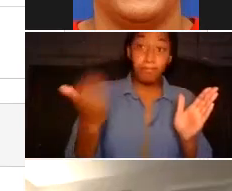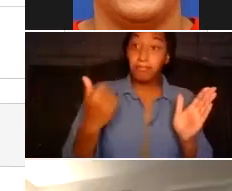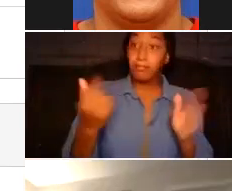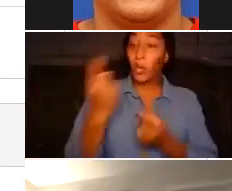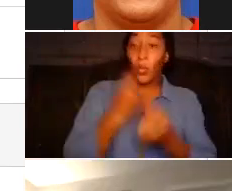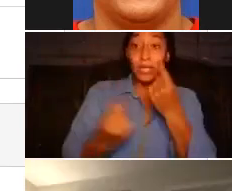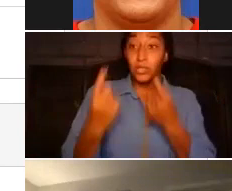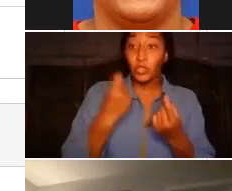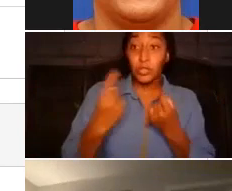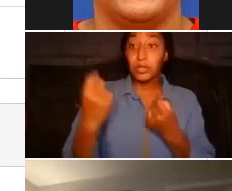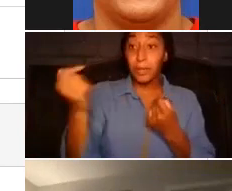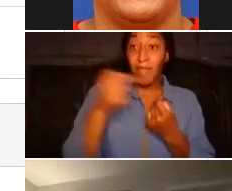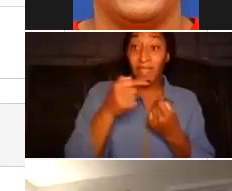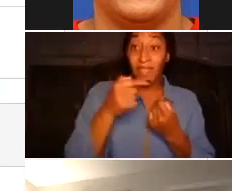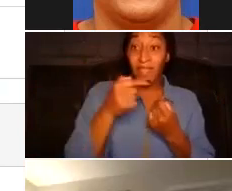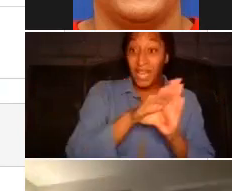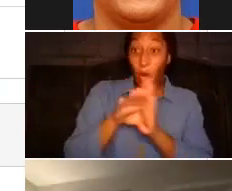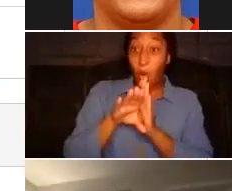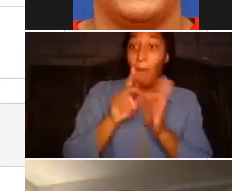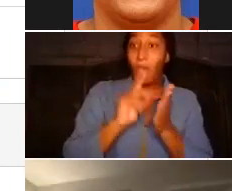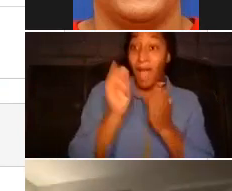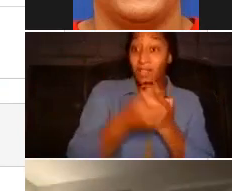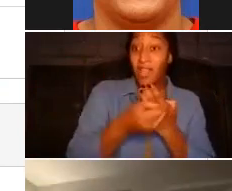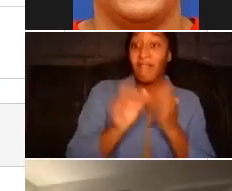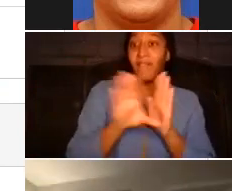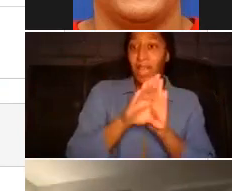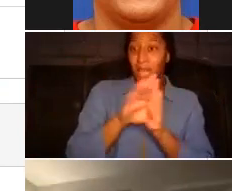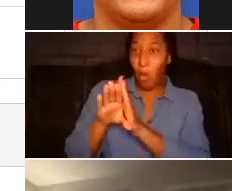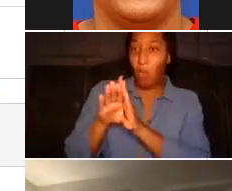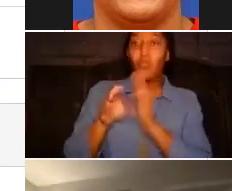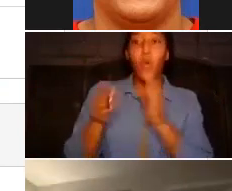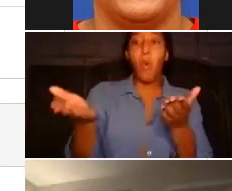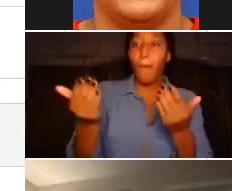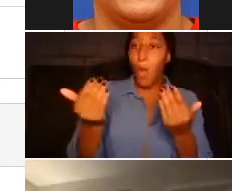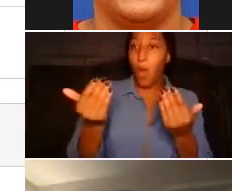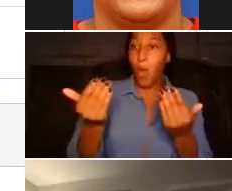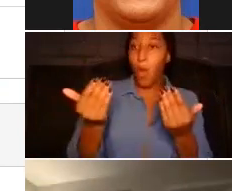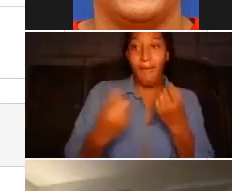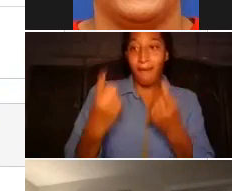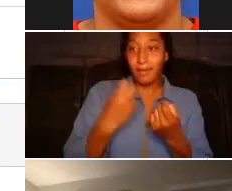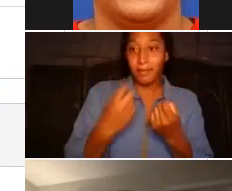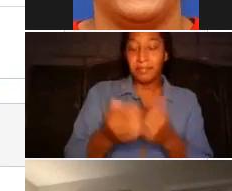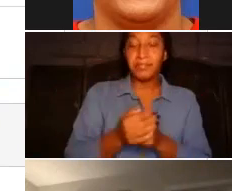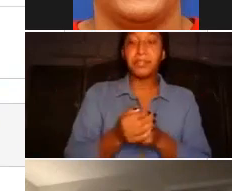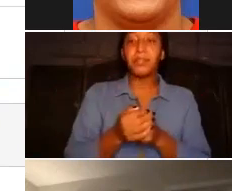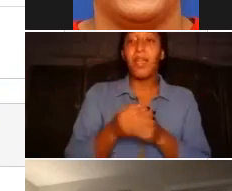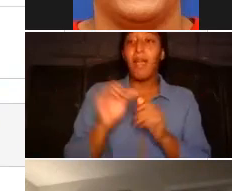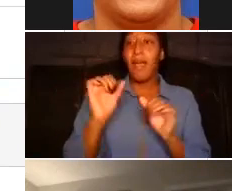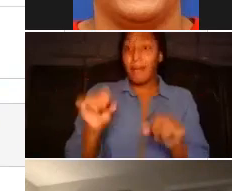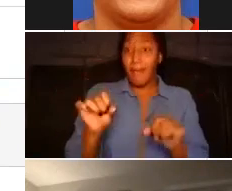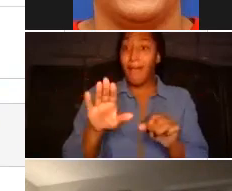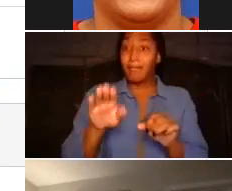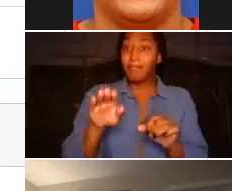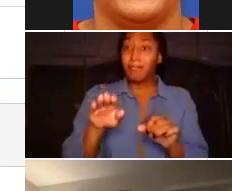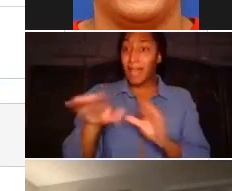do. Um, of course, I can always take your questions via email or